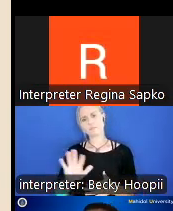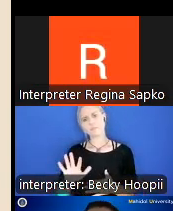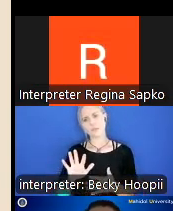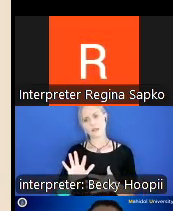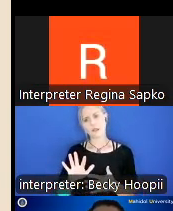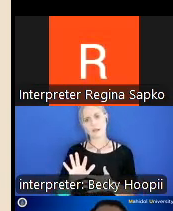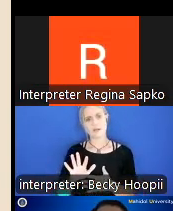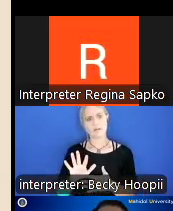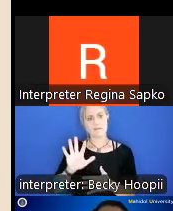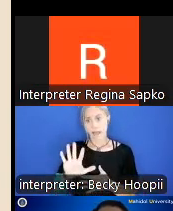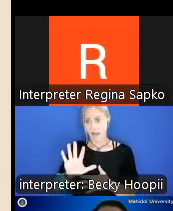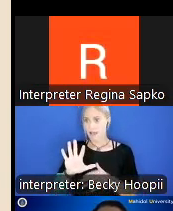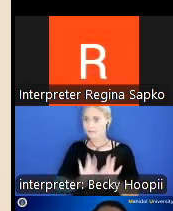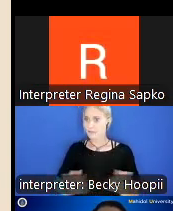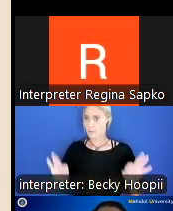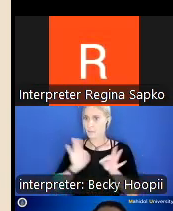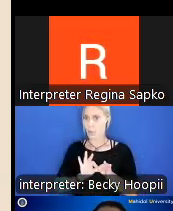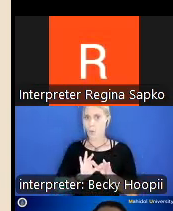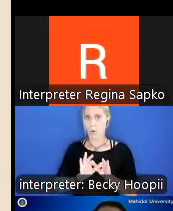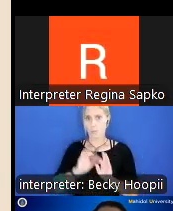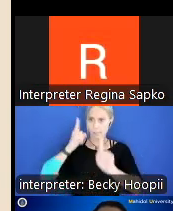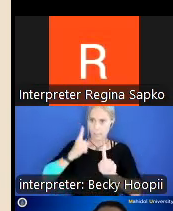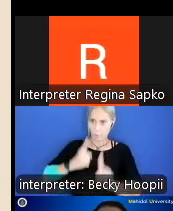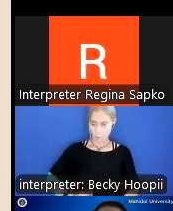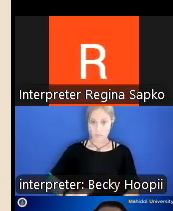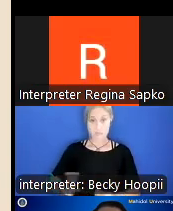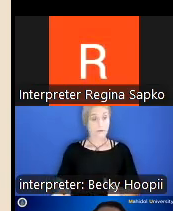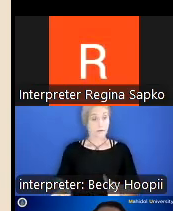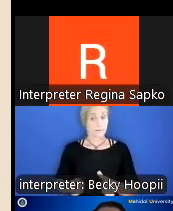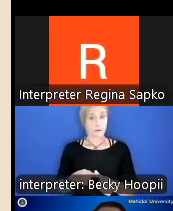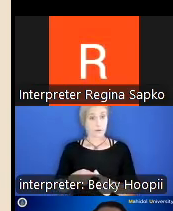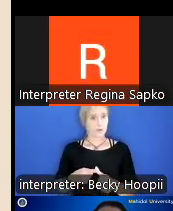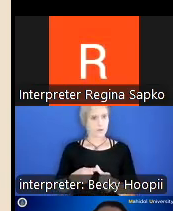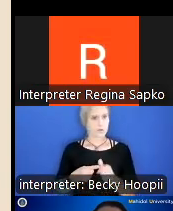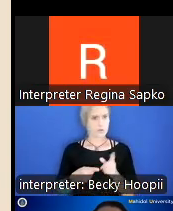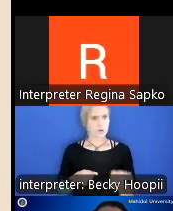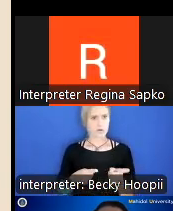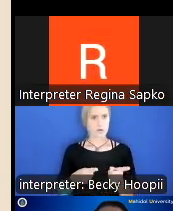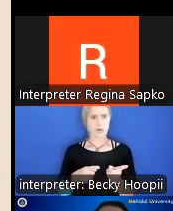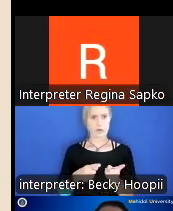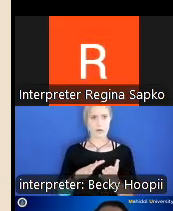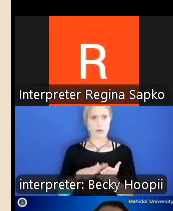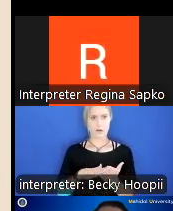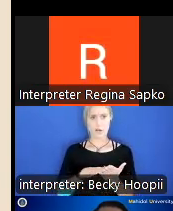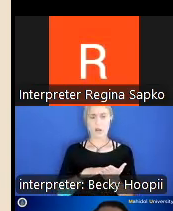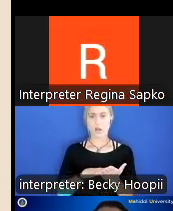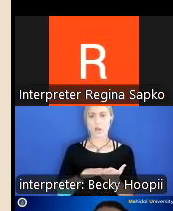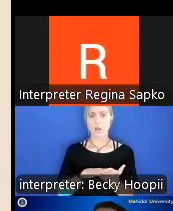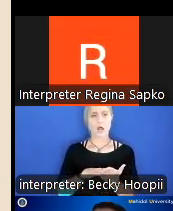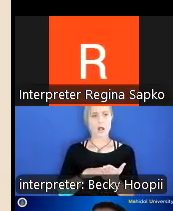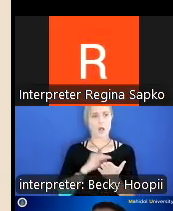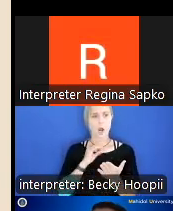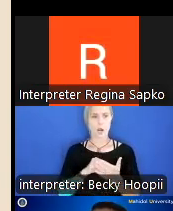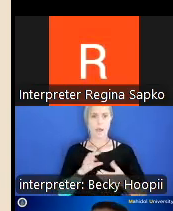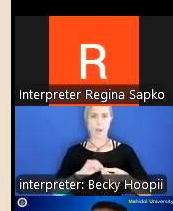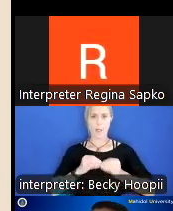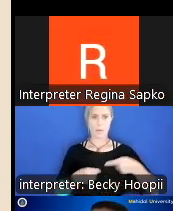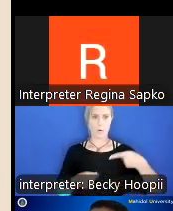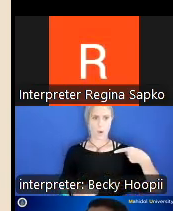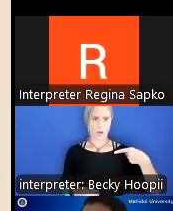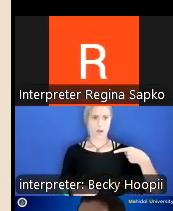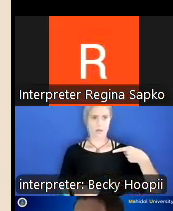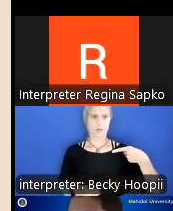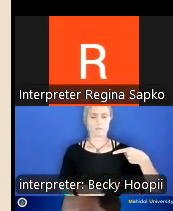points. First, let's learn about multi-sector collaboration is the key. I think